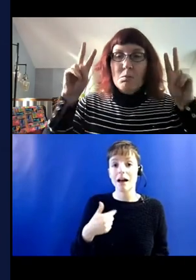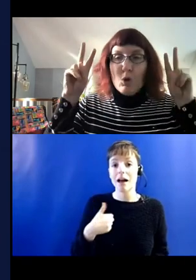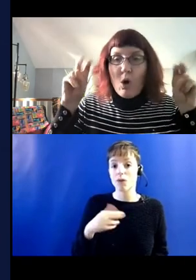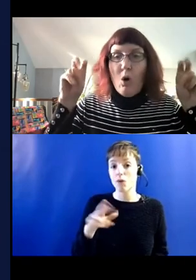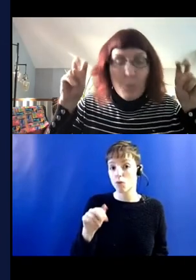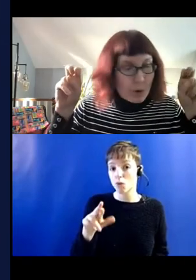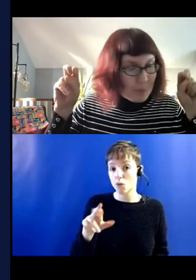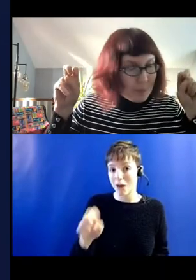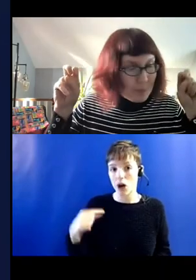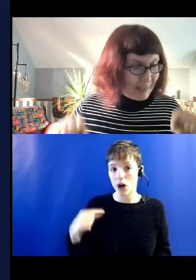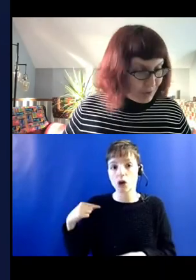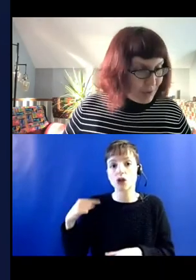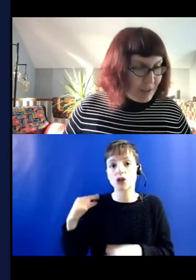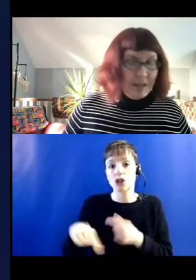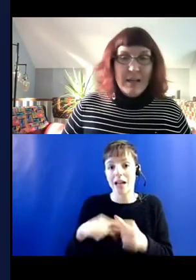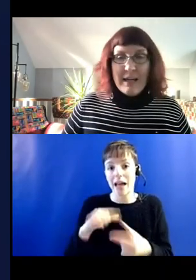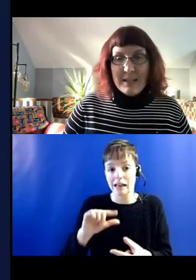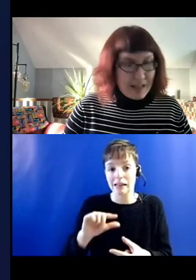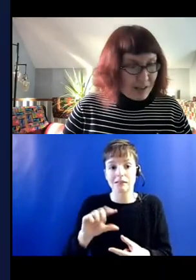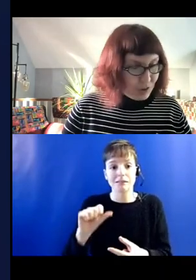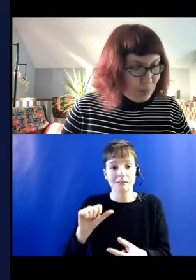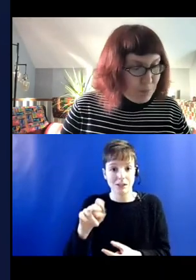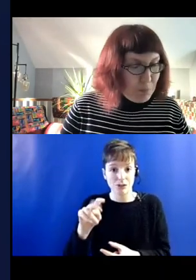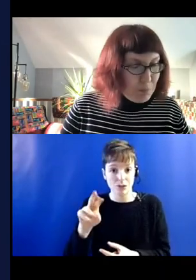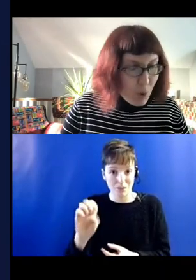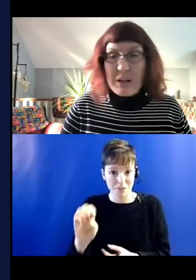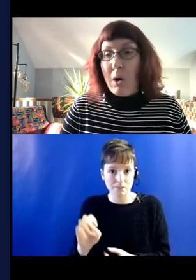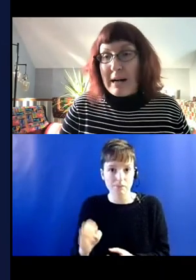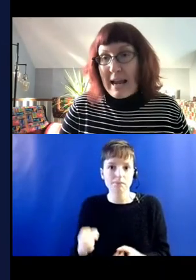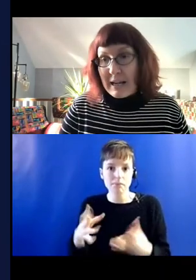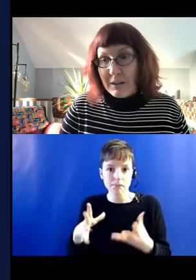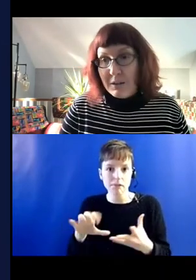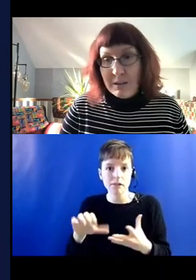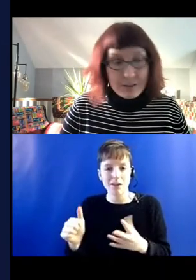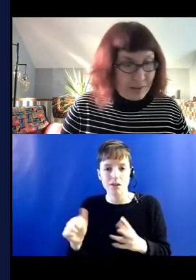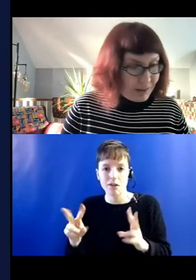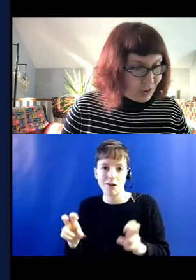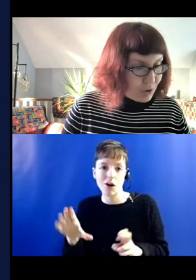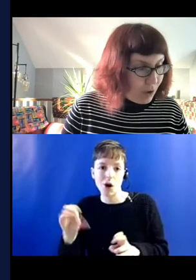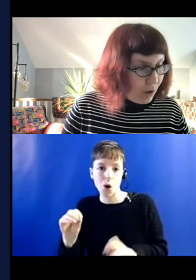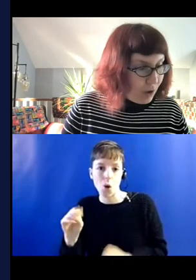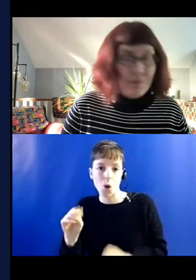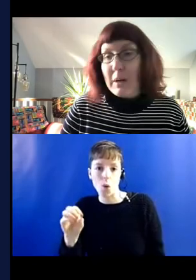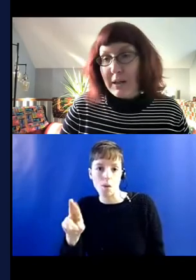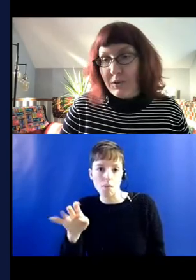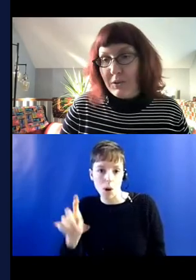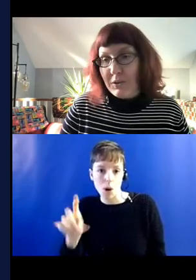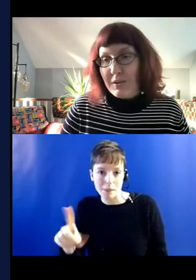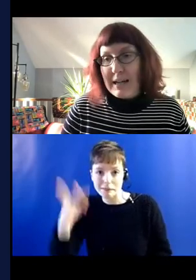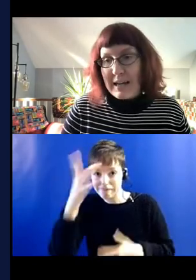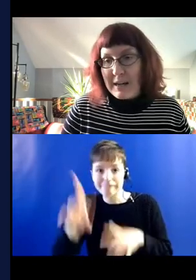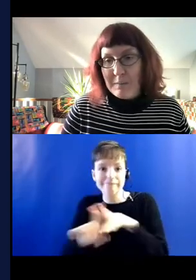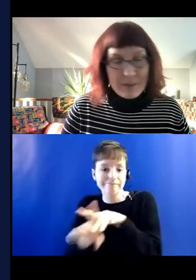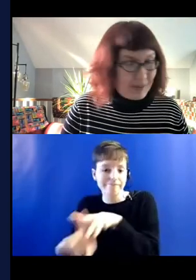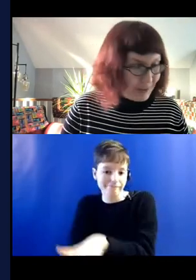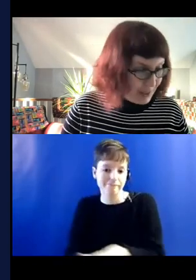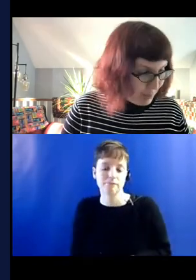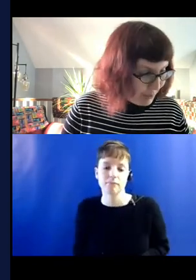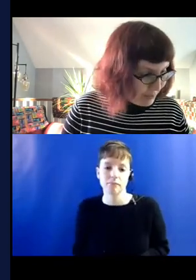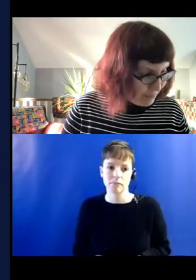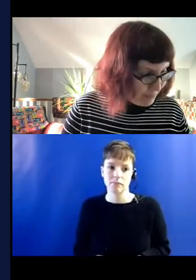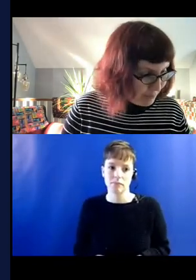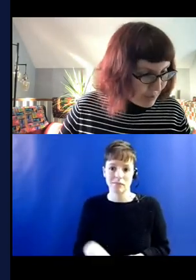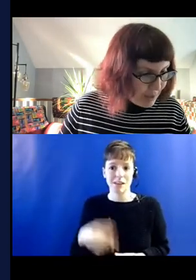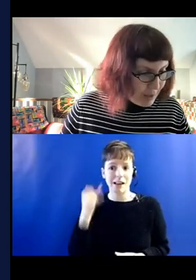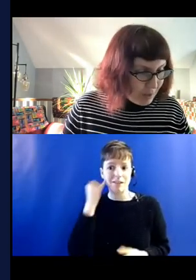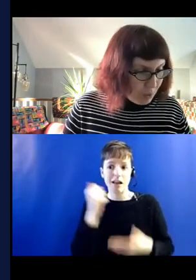related comorbidities. And it takes more than one hand to list all of the ways that I am